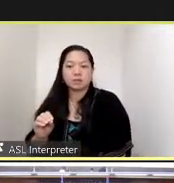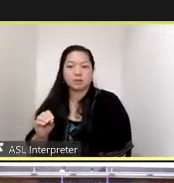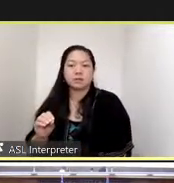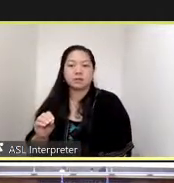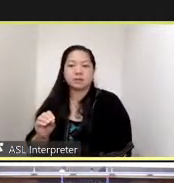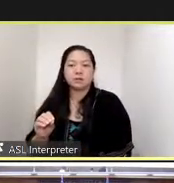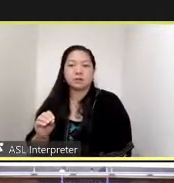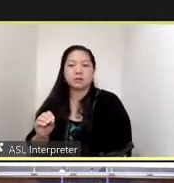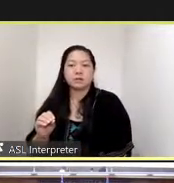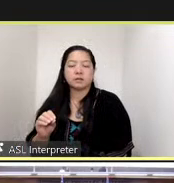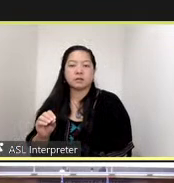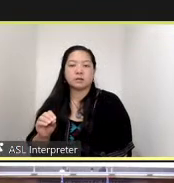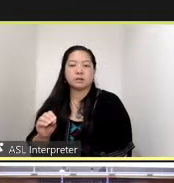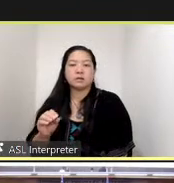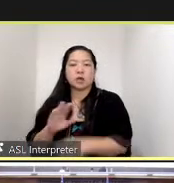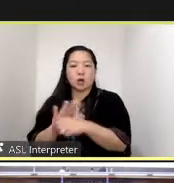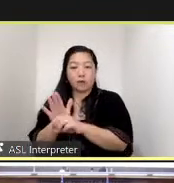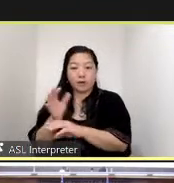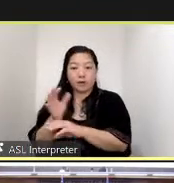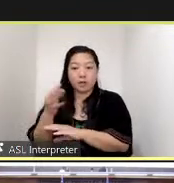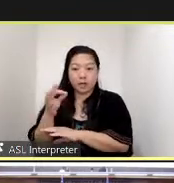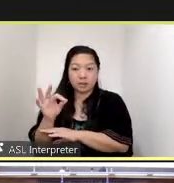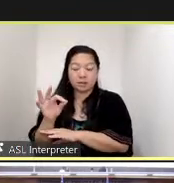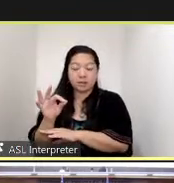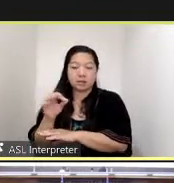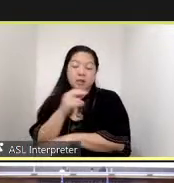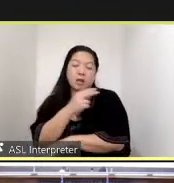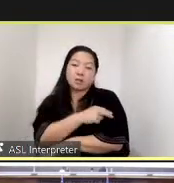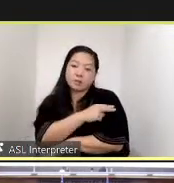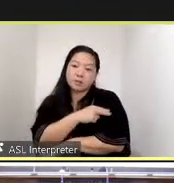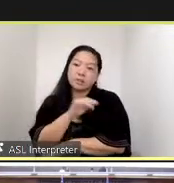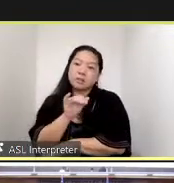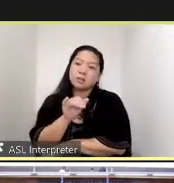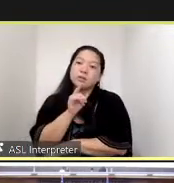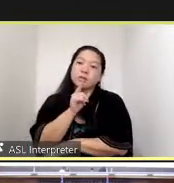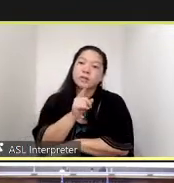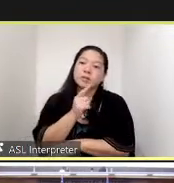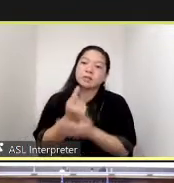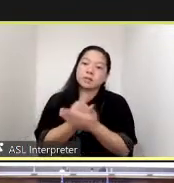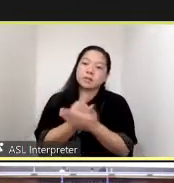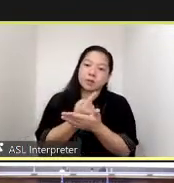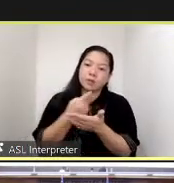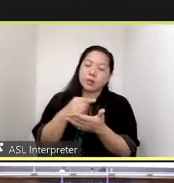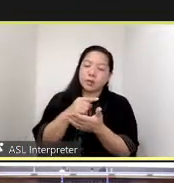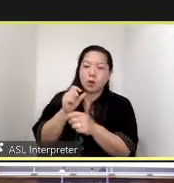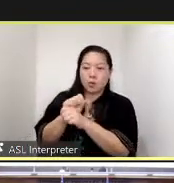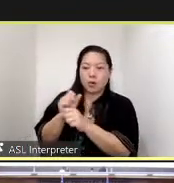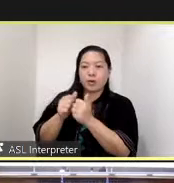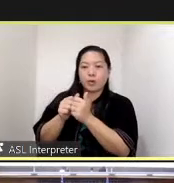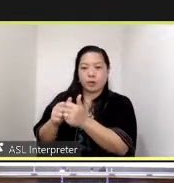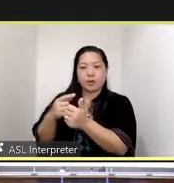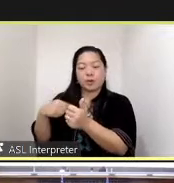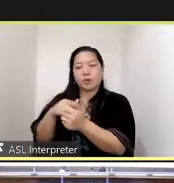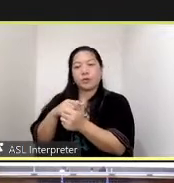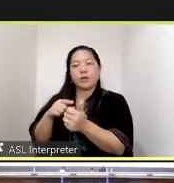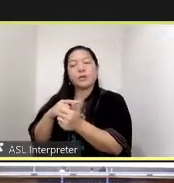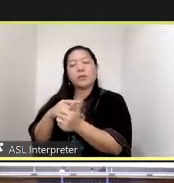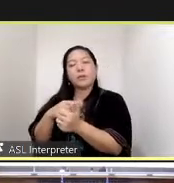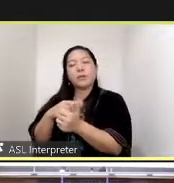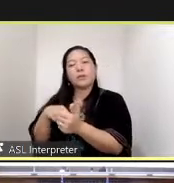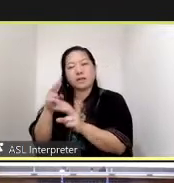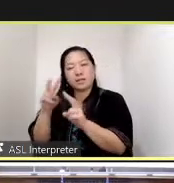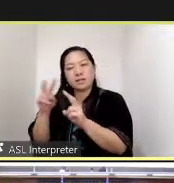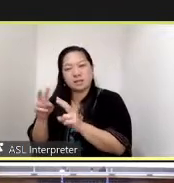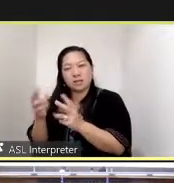our hospitals are COVID patients, right? And that's definitely something that we are looking to work with, especially when we look at those triggers for the